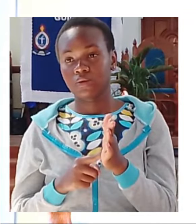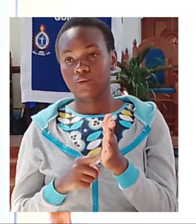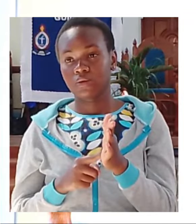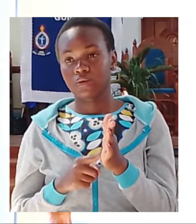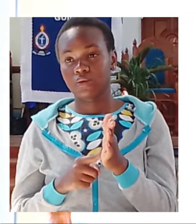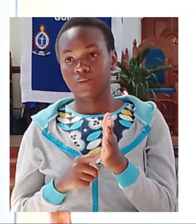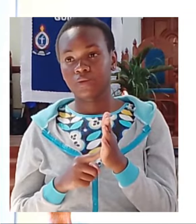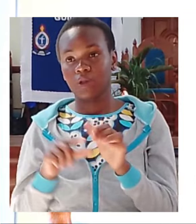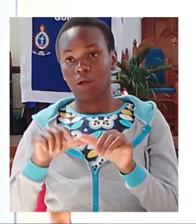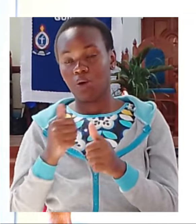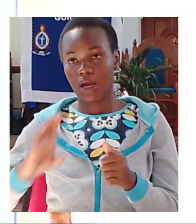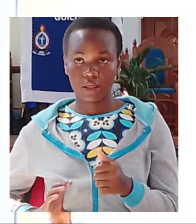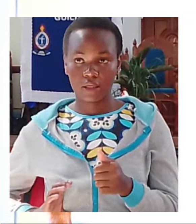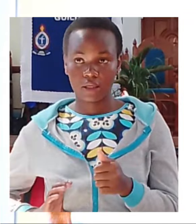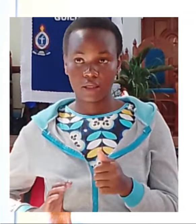how Christ is,